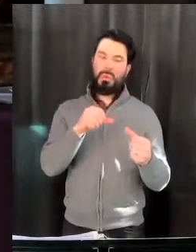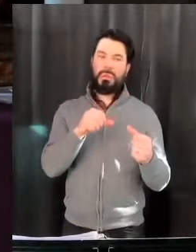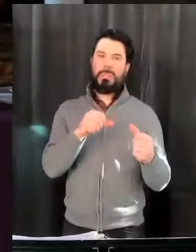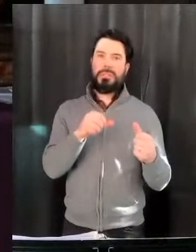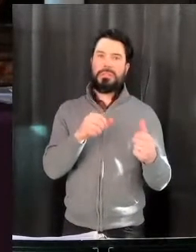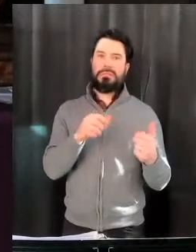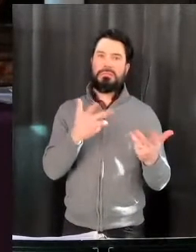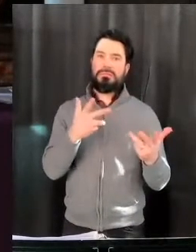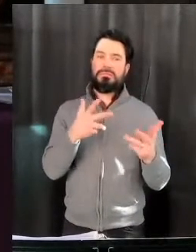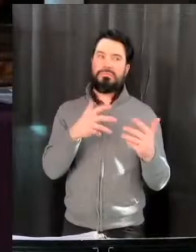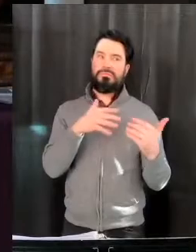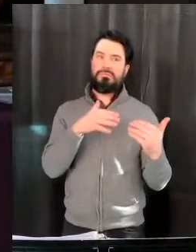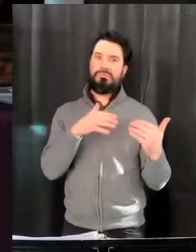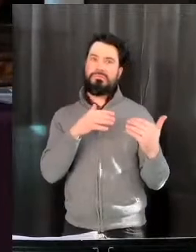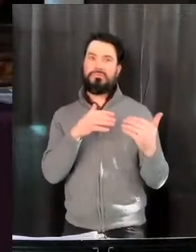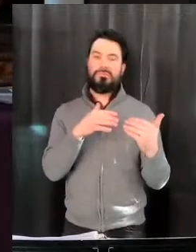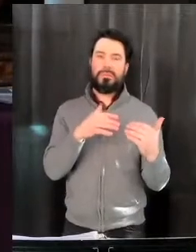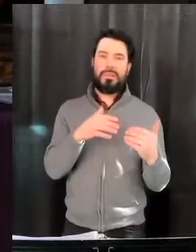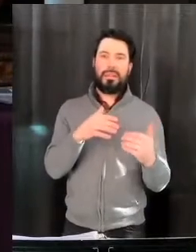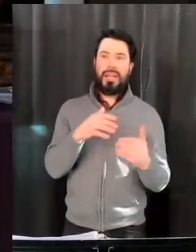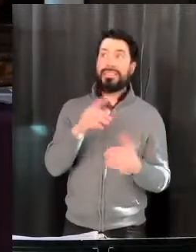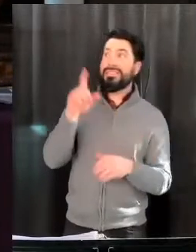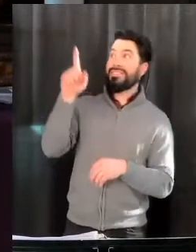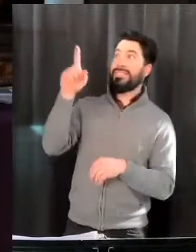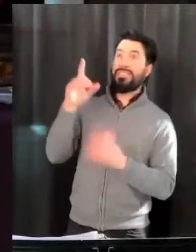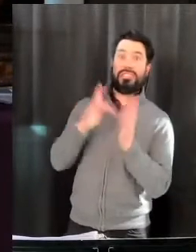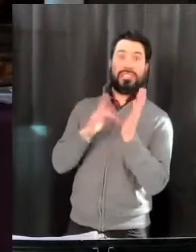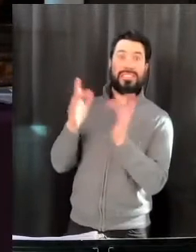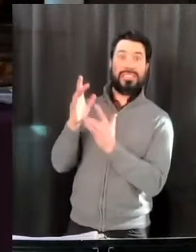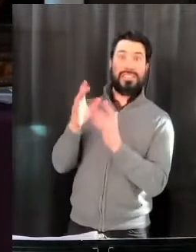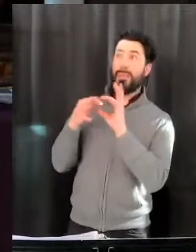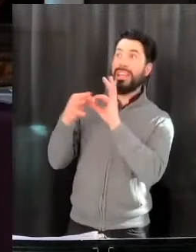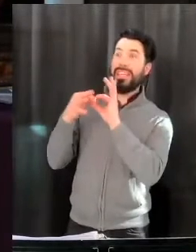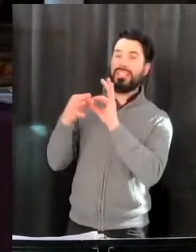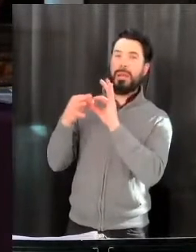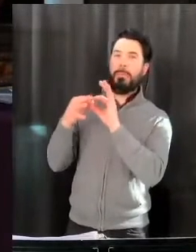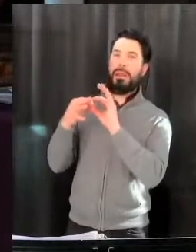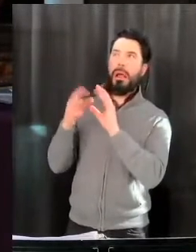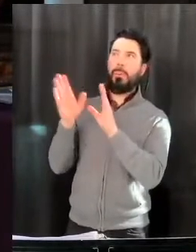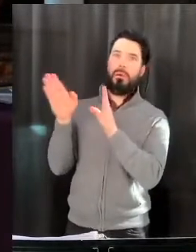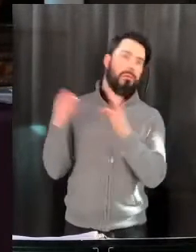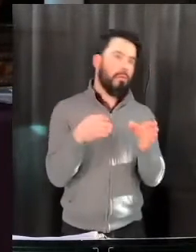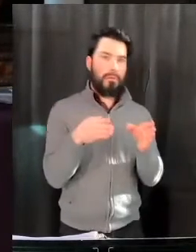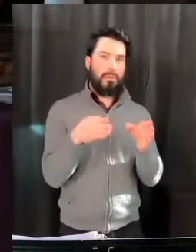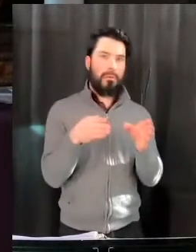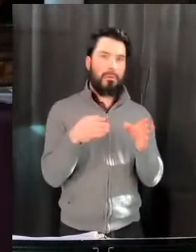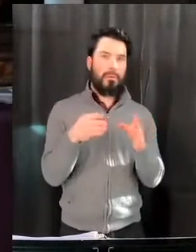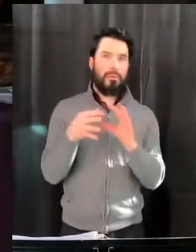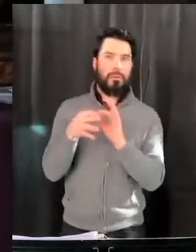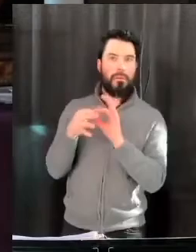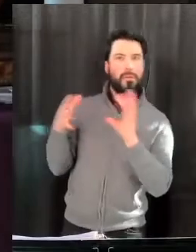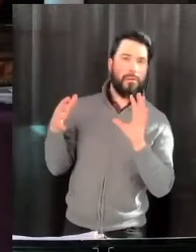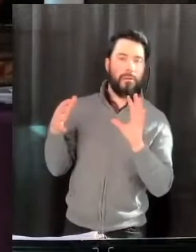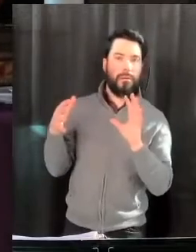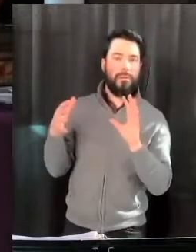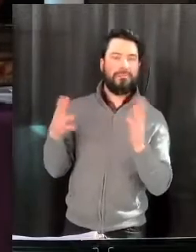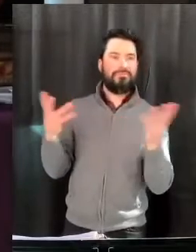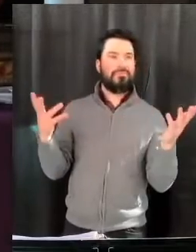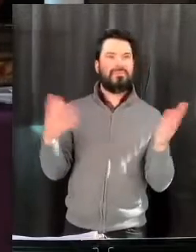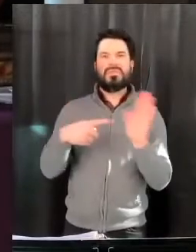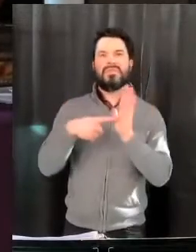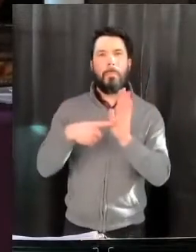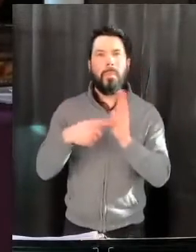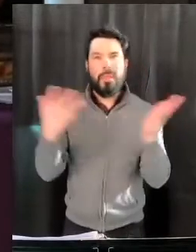with Jesus, because they take time away from it. So I'm thinking of things like the internet